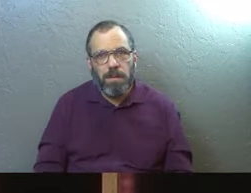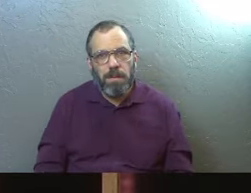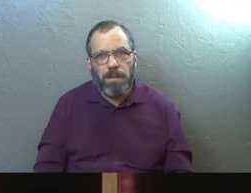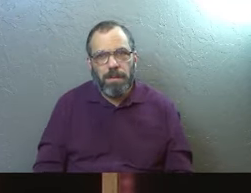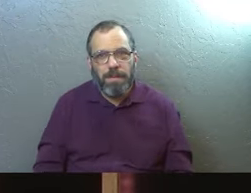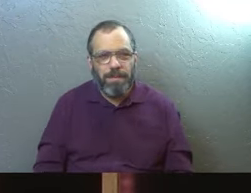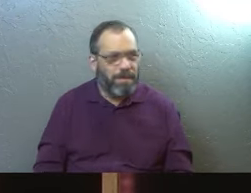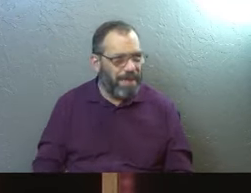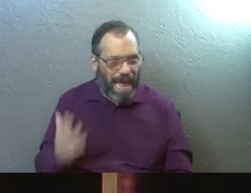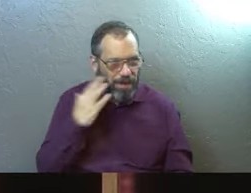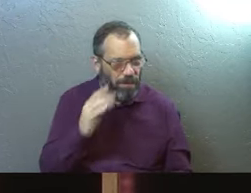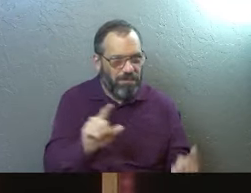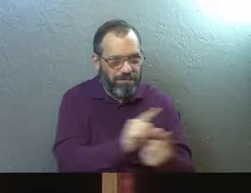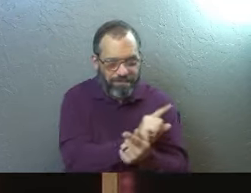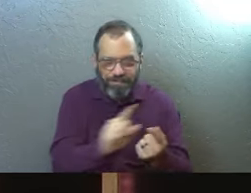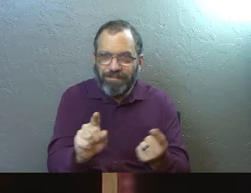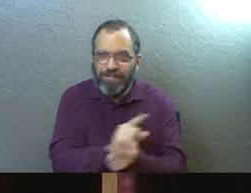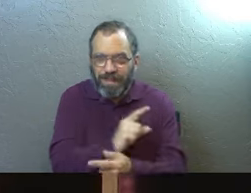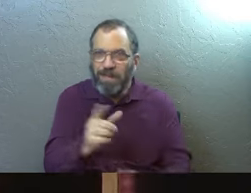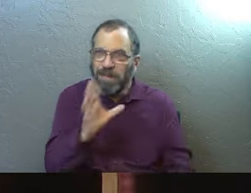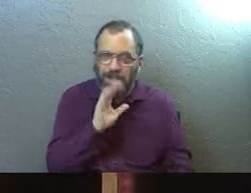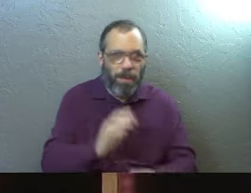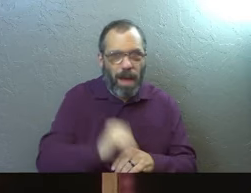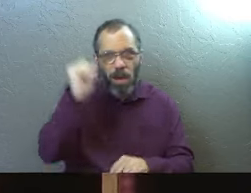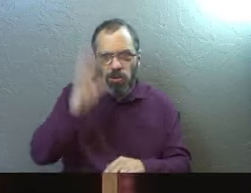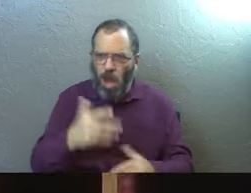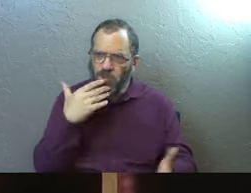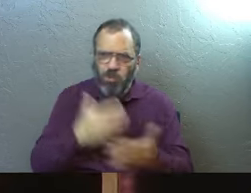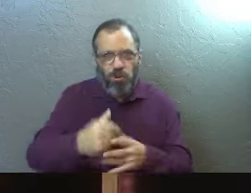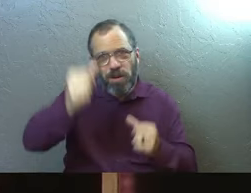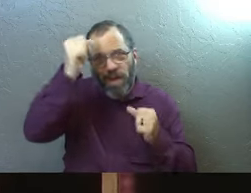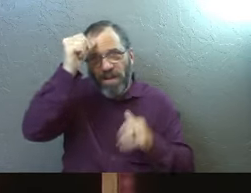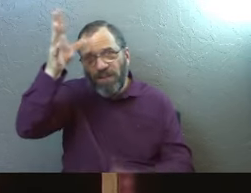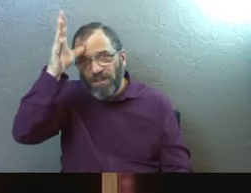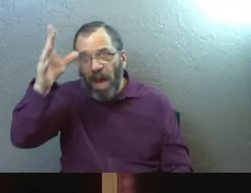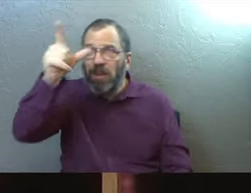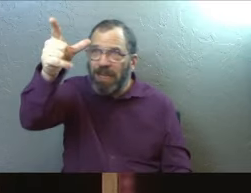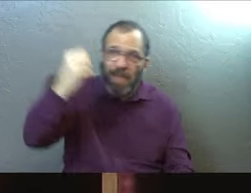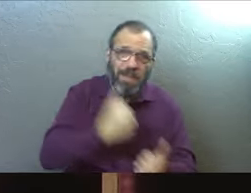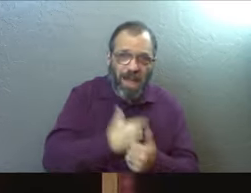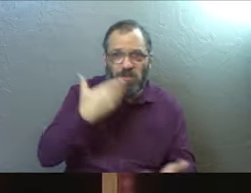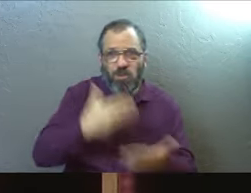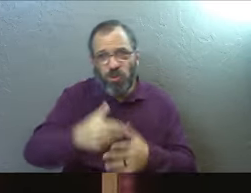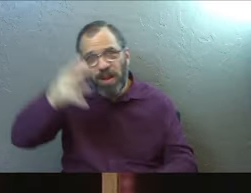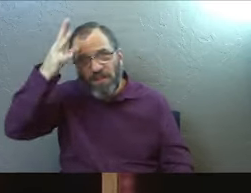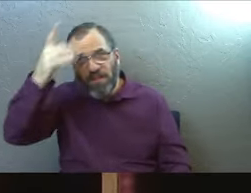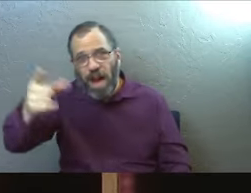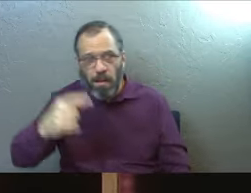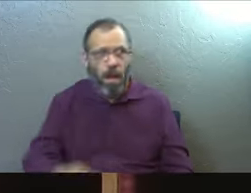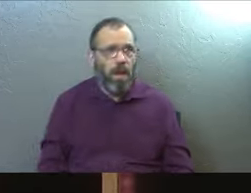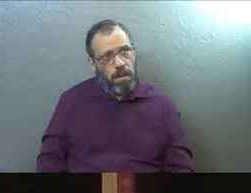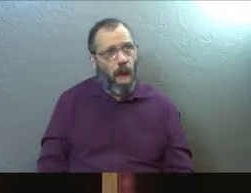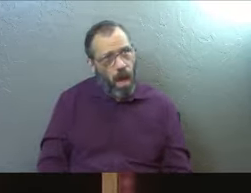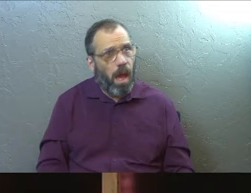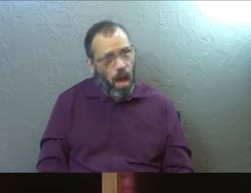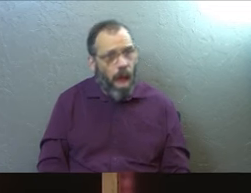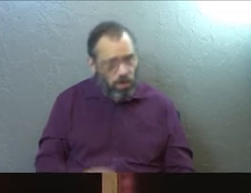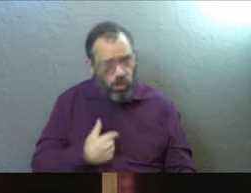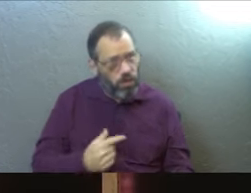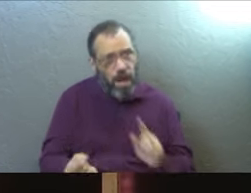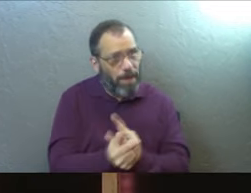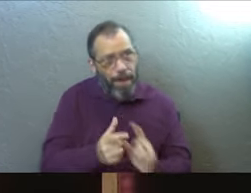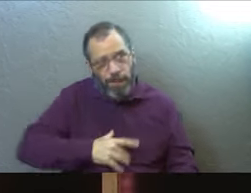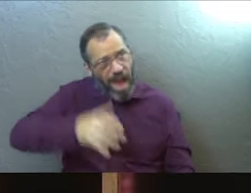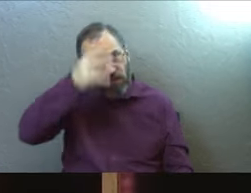And I know I've spoken to some of you guys. We talk about God's such a good father, and you should love God because he's such a good father. And you're like, but you should have met